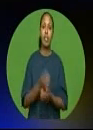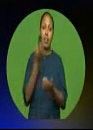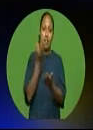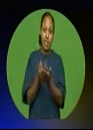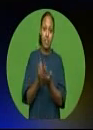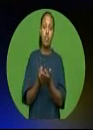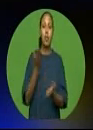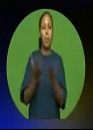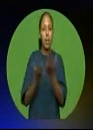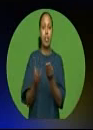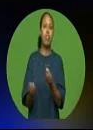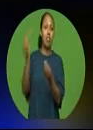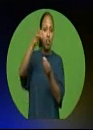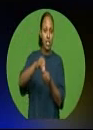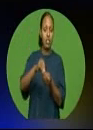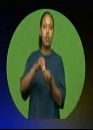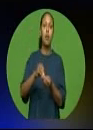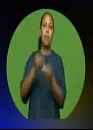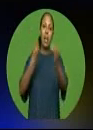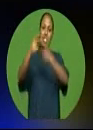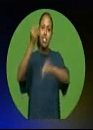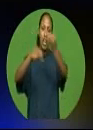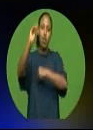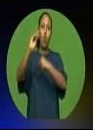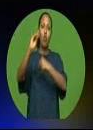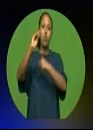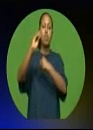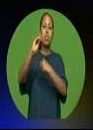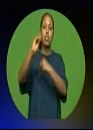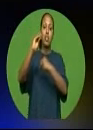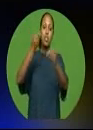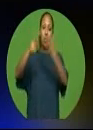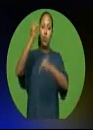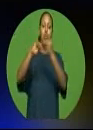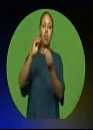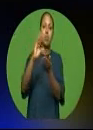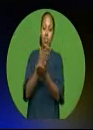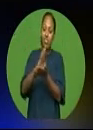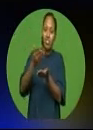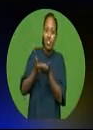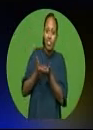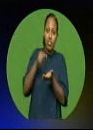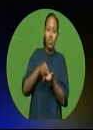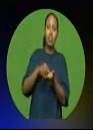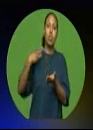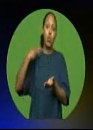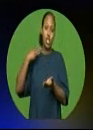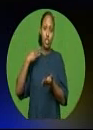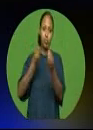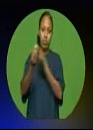Funds may be raised by selling the portion of ownership or